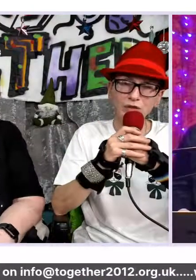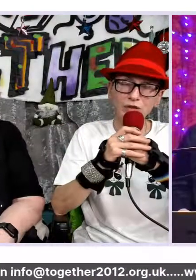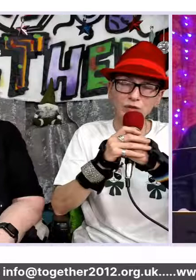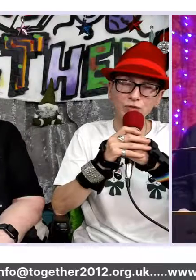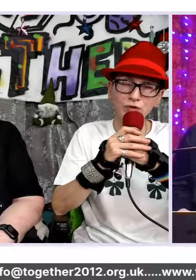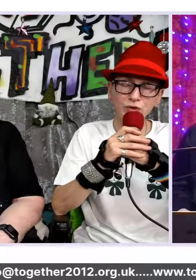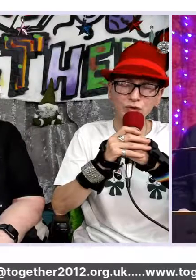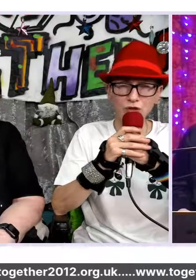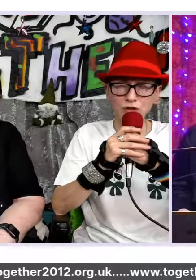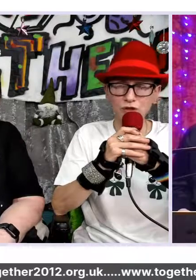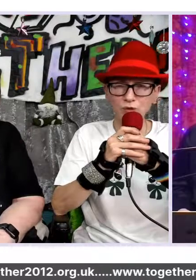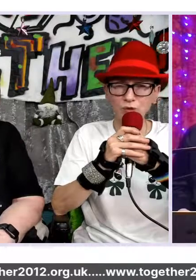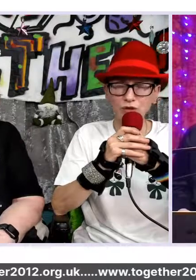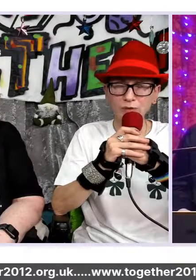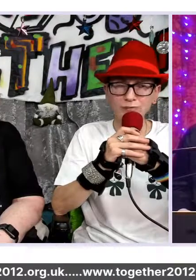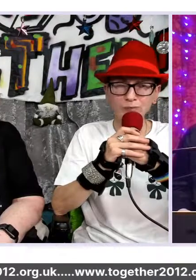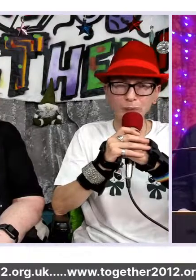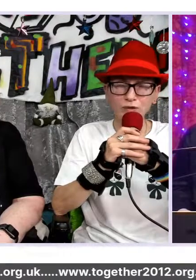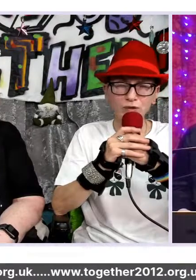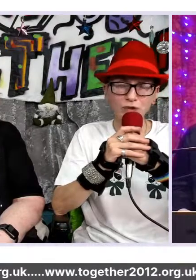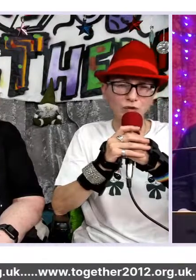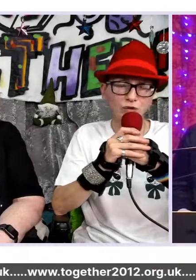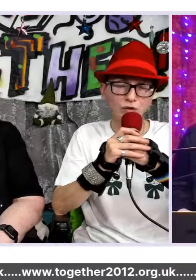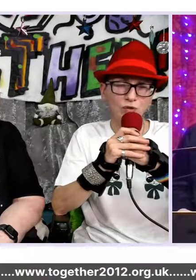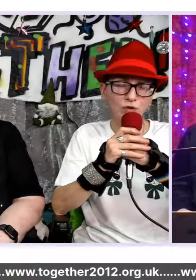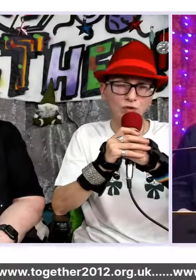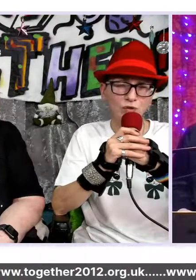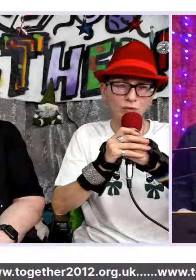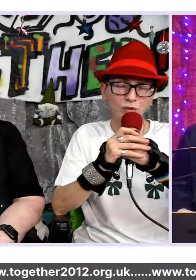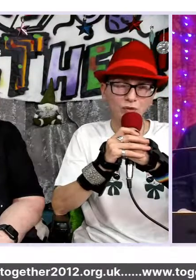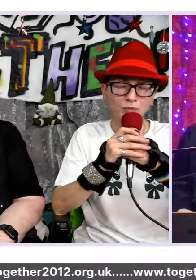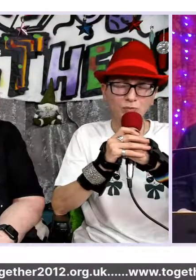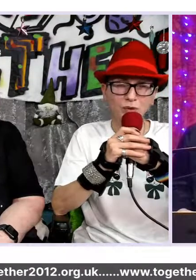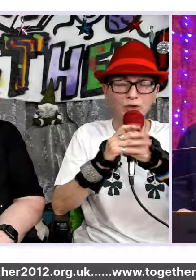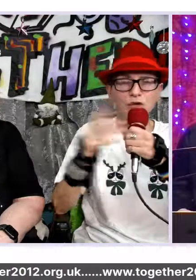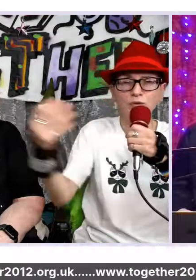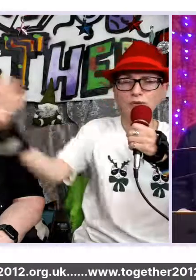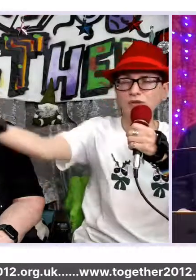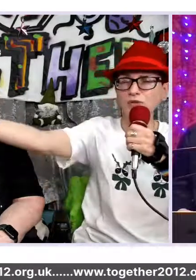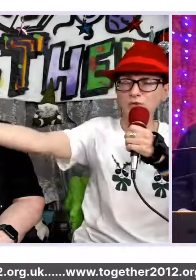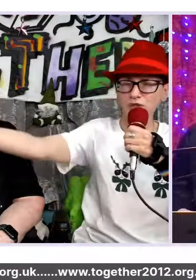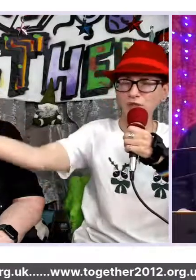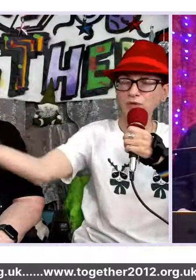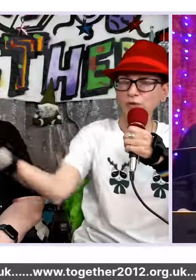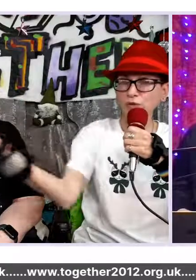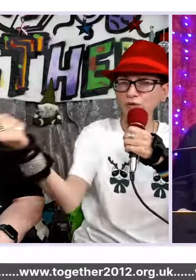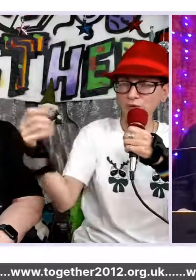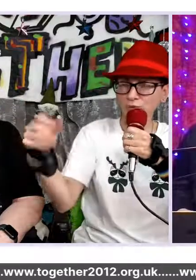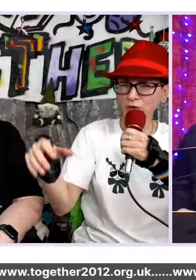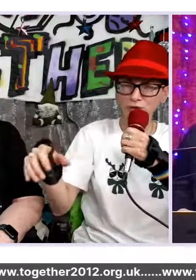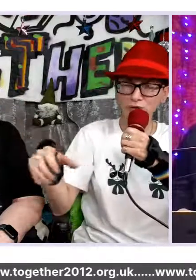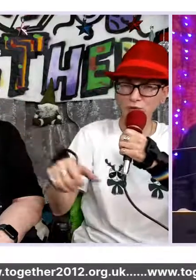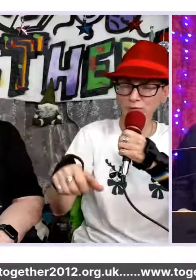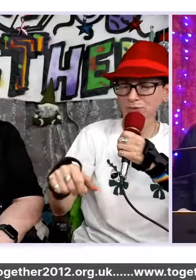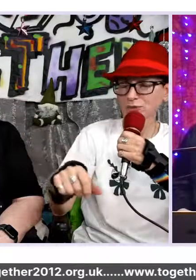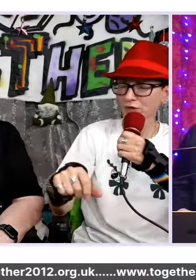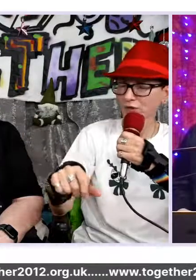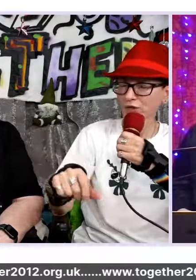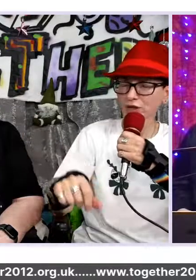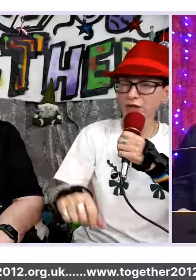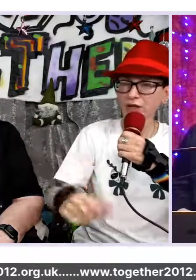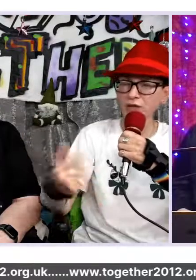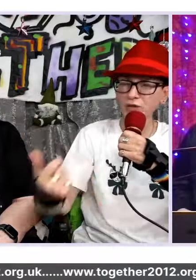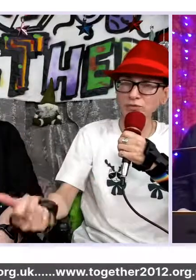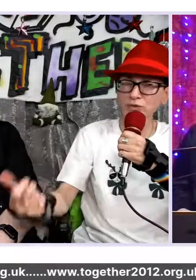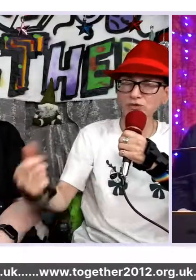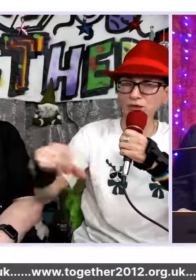made herself, Josh? Did she call it a stone sausage or something? But it was a long piece of material knotted at both ends with pebbles in it,